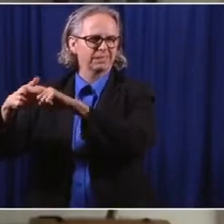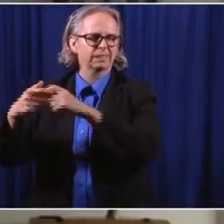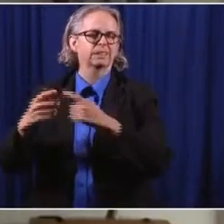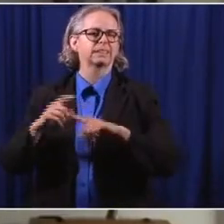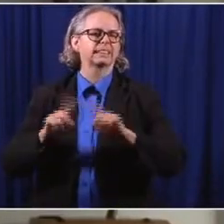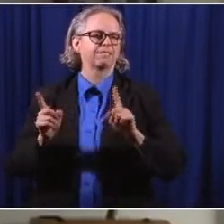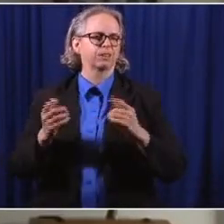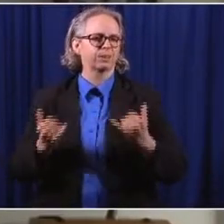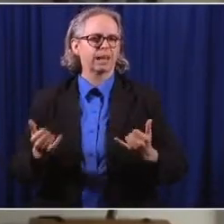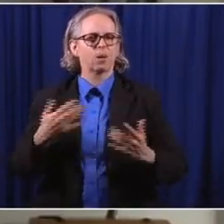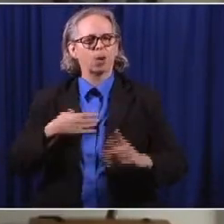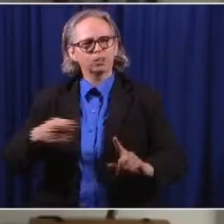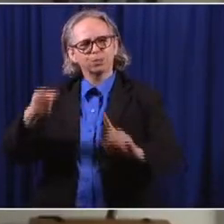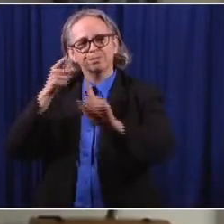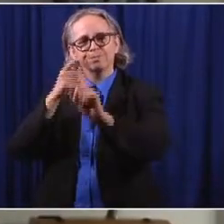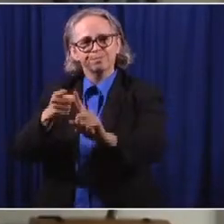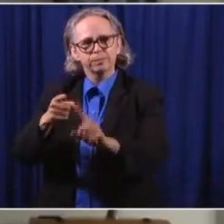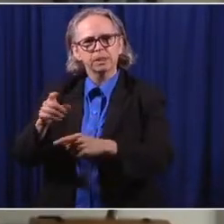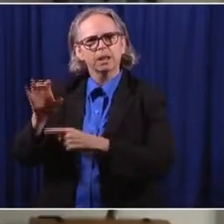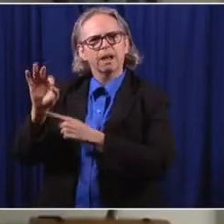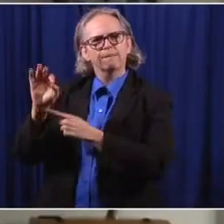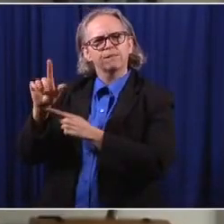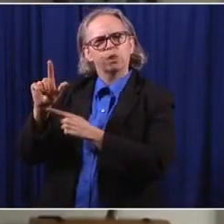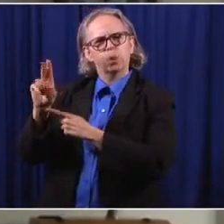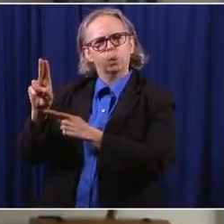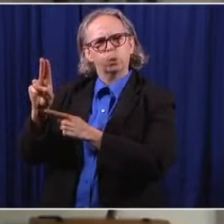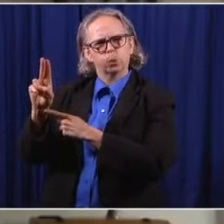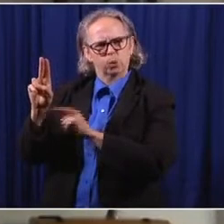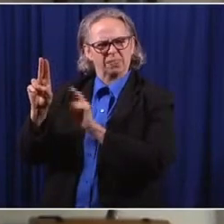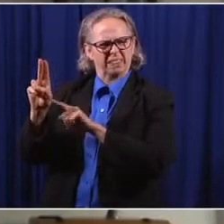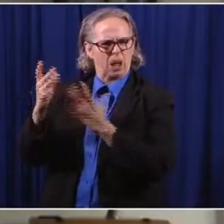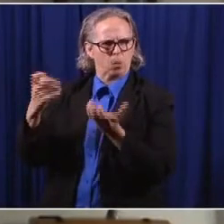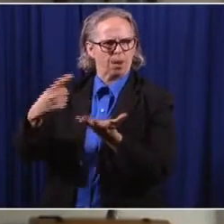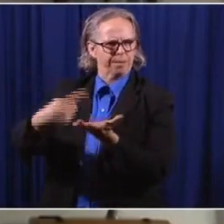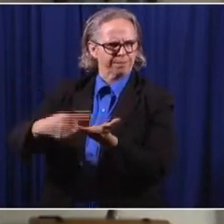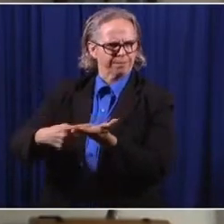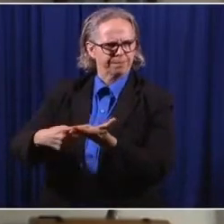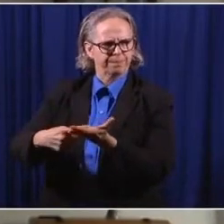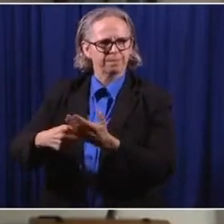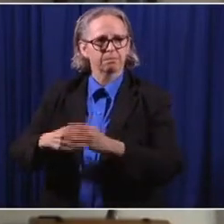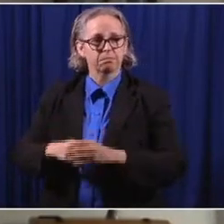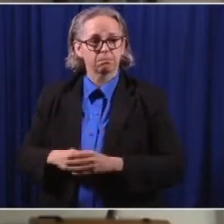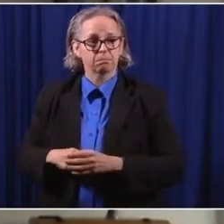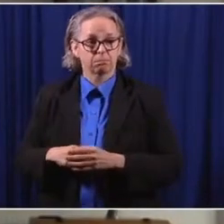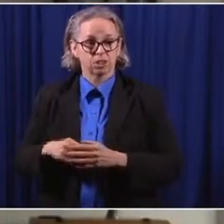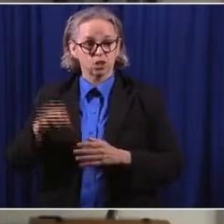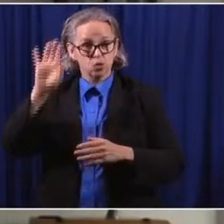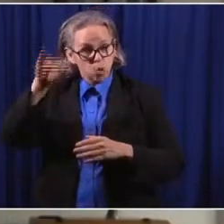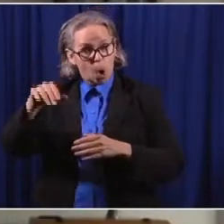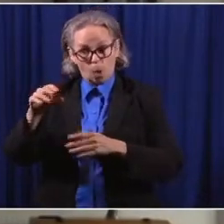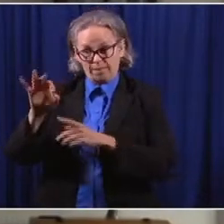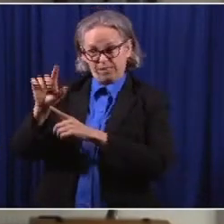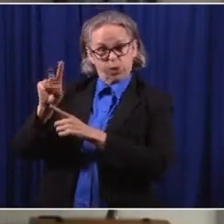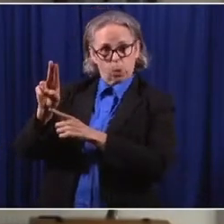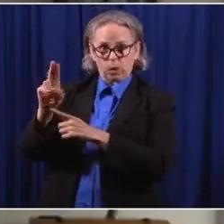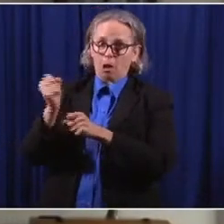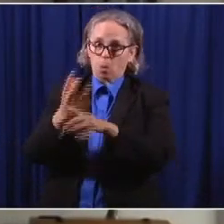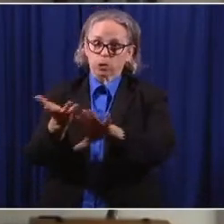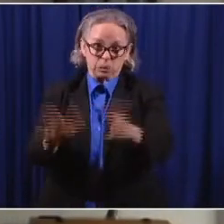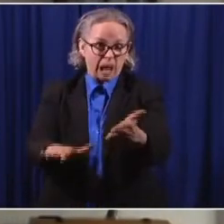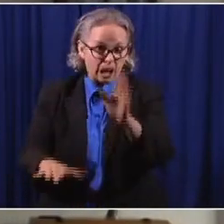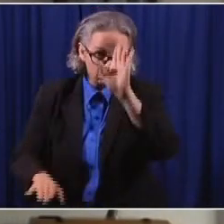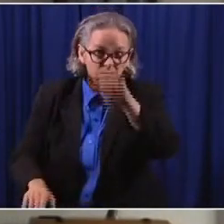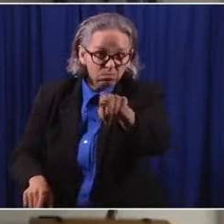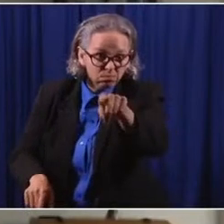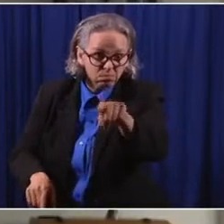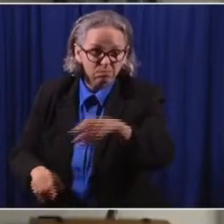flu. While the flu can be deadly on its own, we are also certainly concerned with Ohioans who get both the